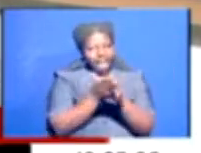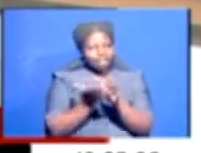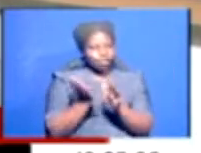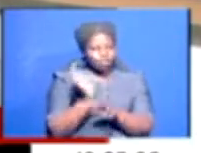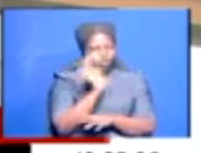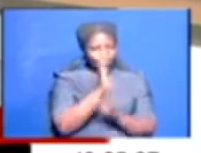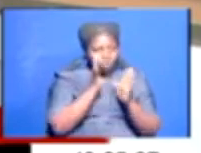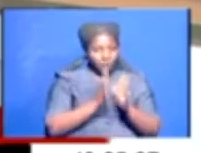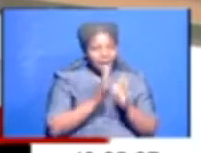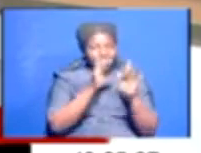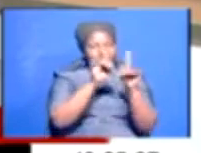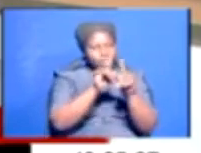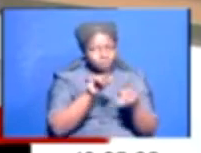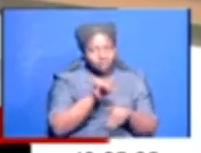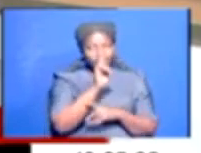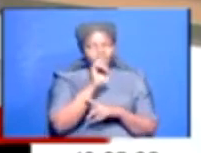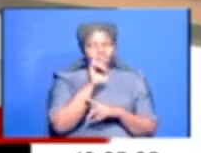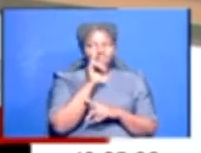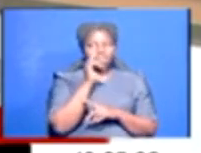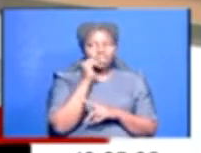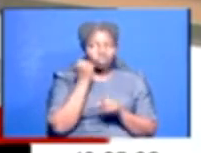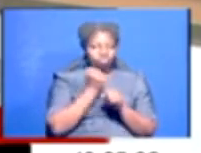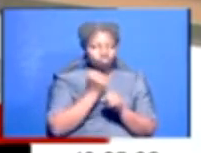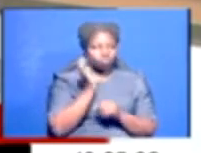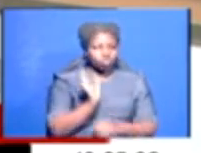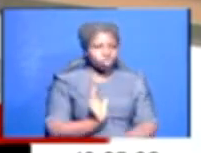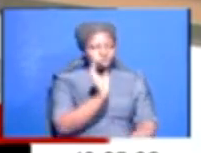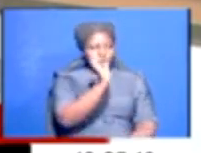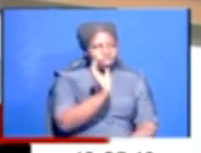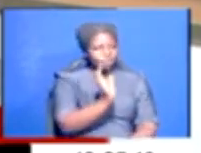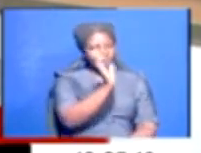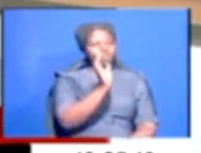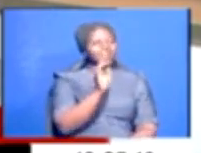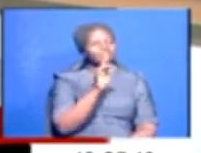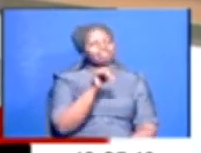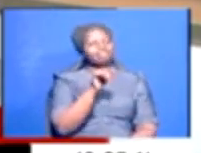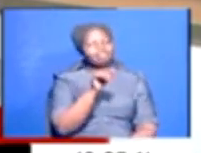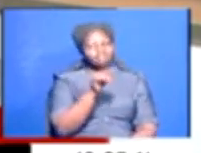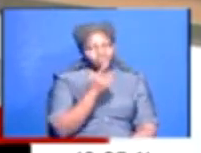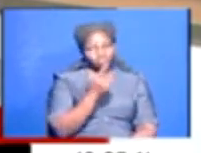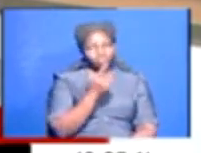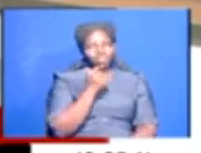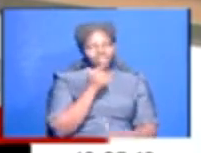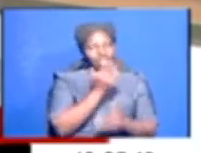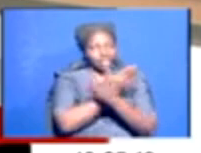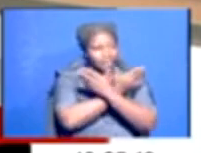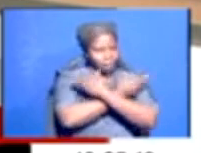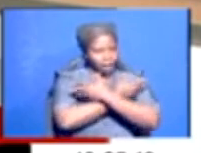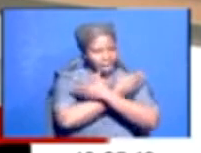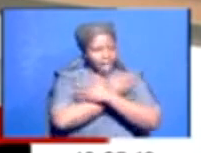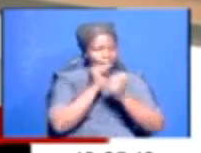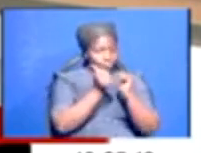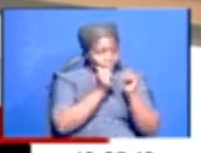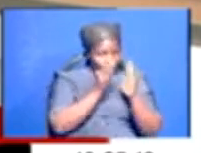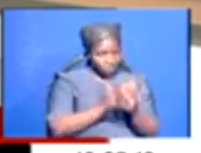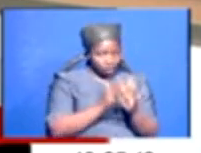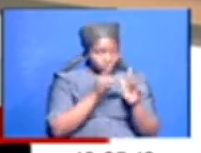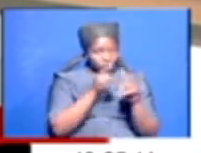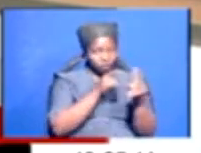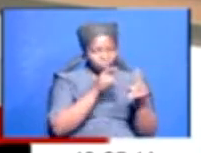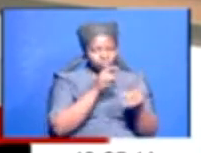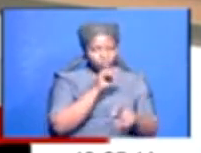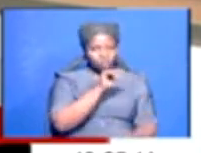also does the shot put. She's a para athlete under GAPS program. This was put together by the Commonwealth Games Federation after a review